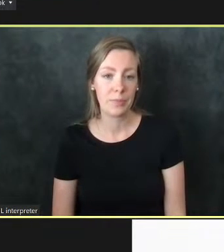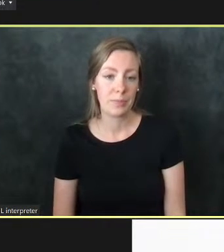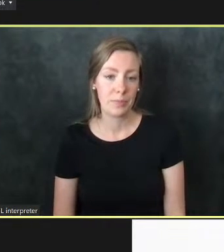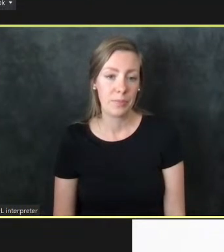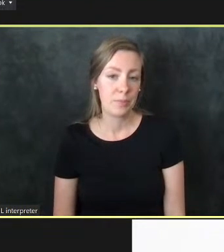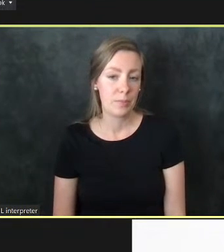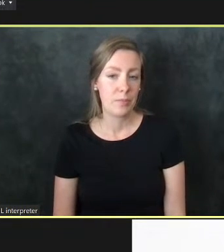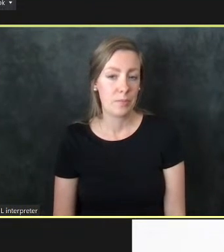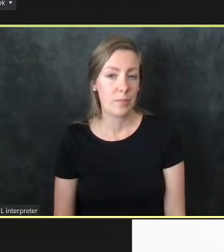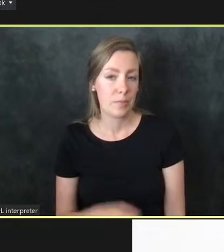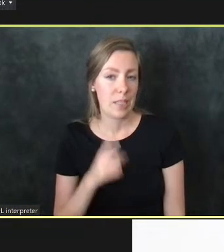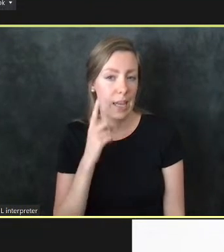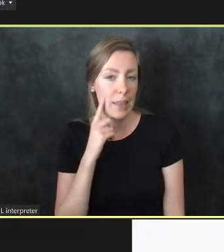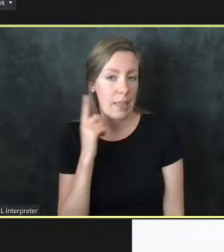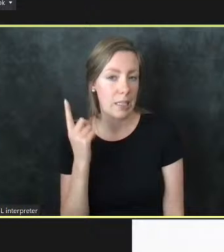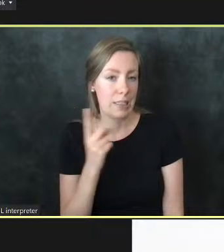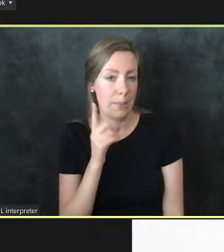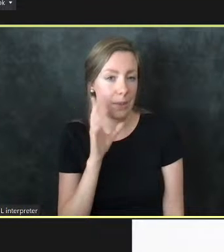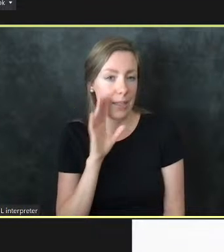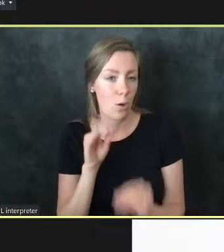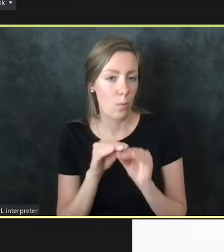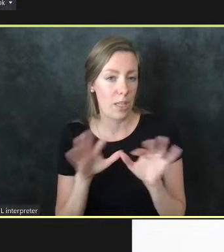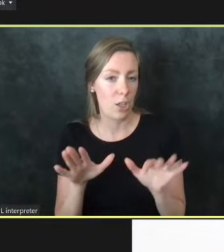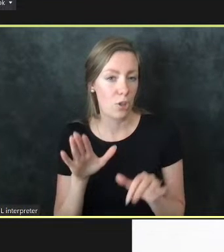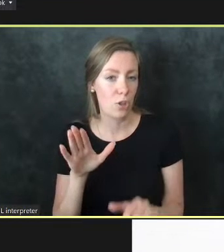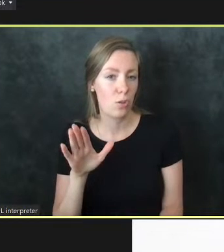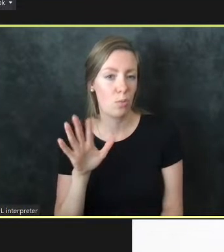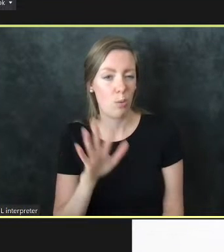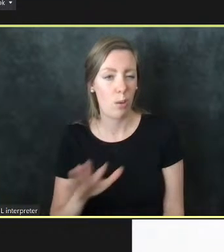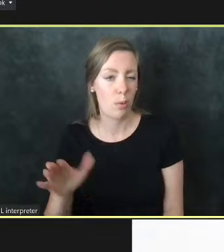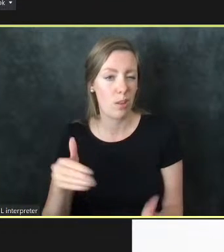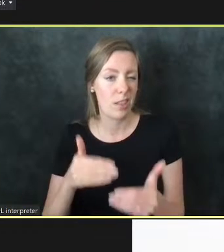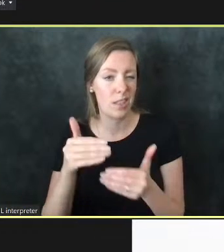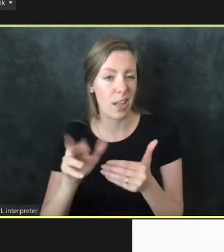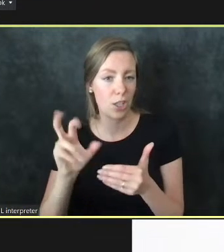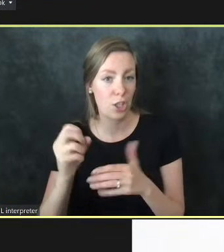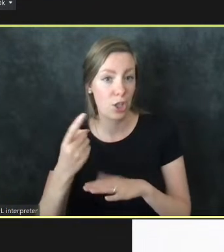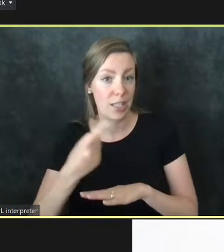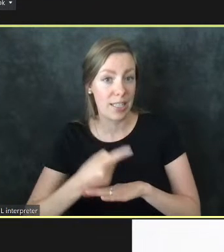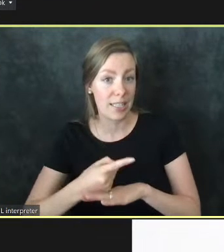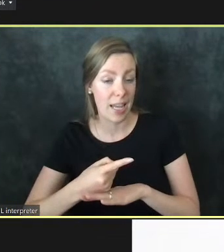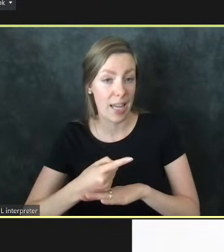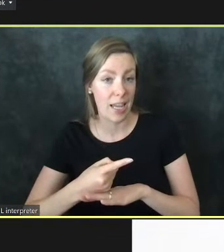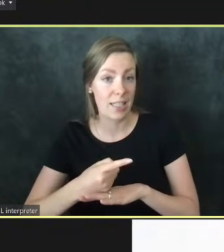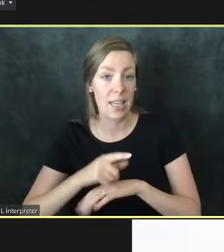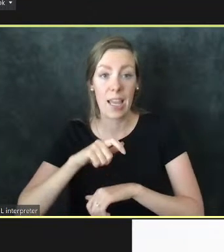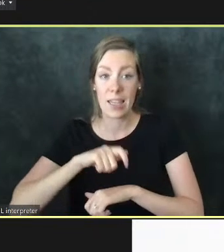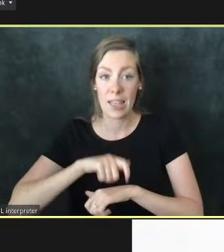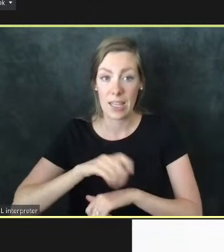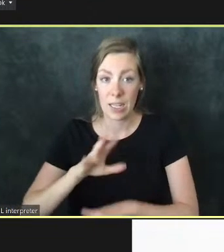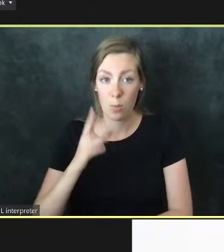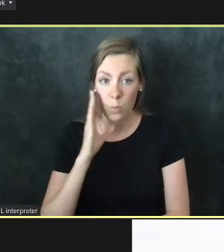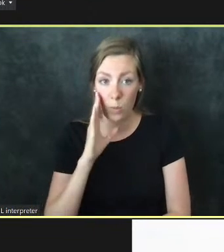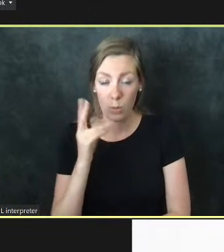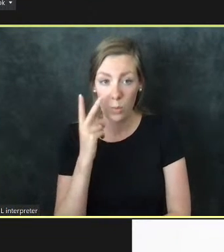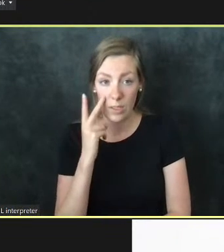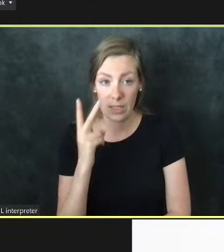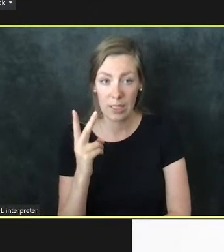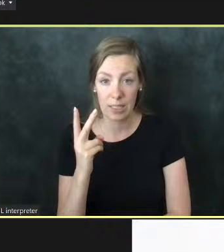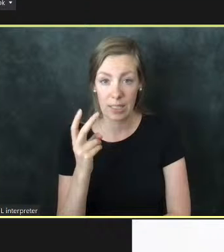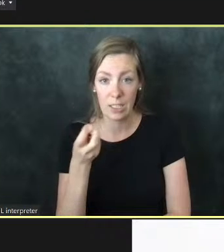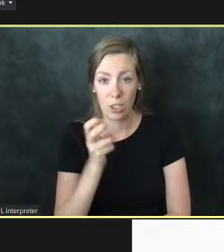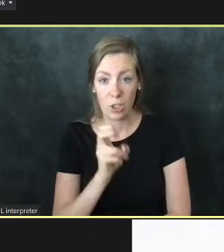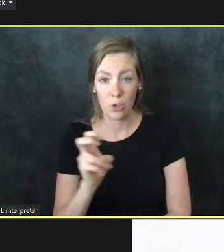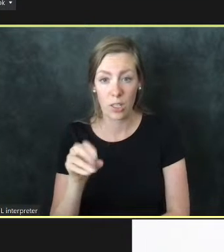think it's something that'll be issued by FERC a unos within the next 30 days. And at that point, we're going to see a ese punto on the